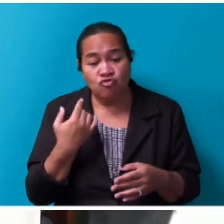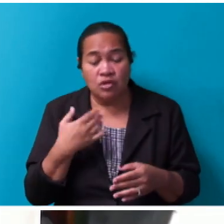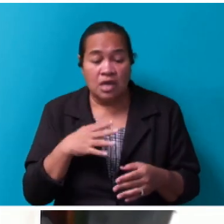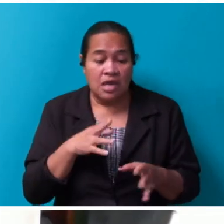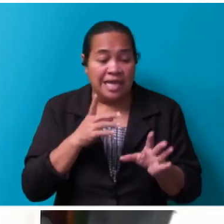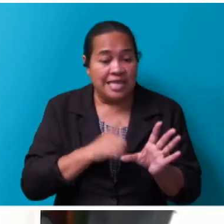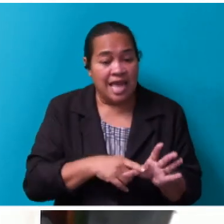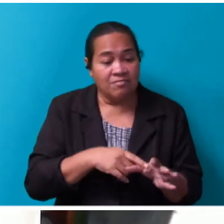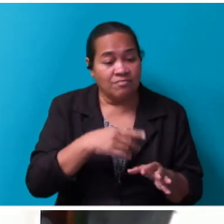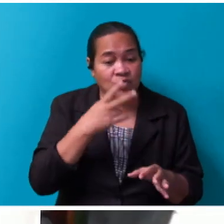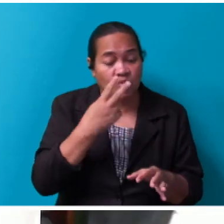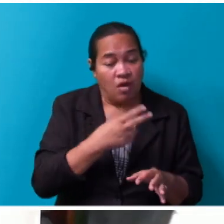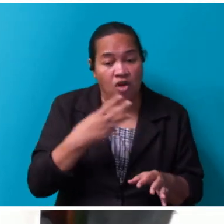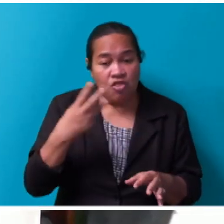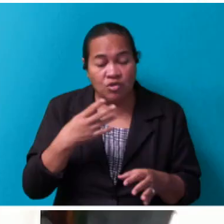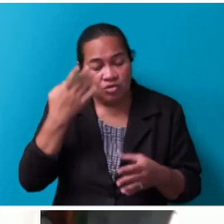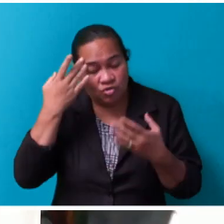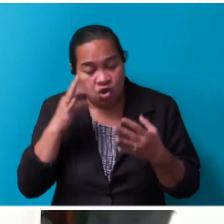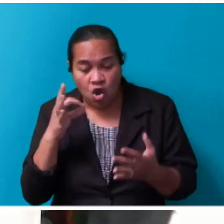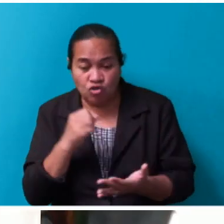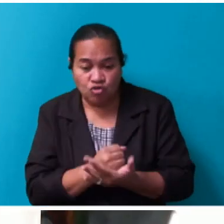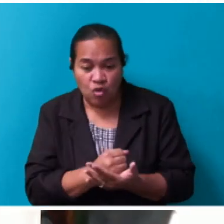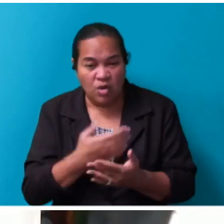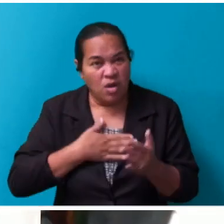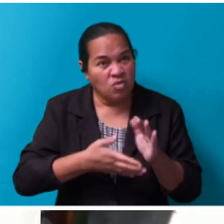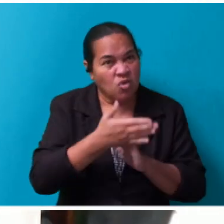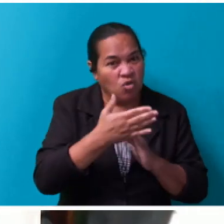13, and not sure if they want to get to university, Honorable